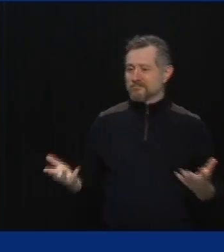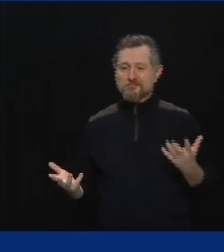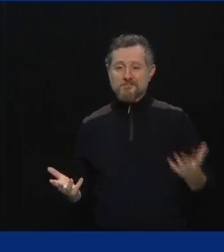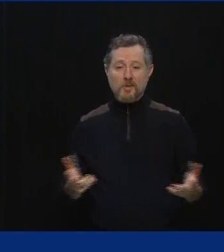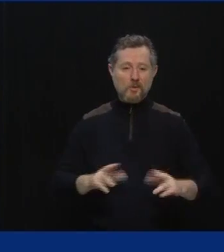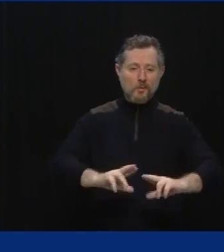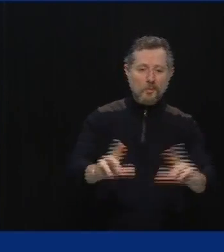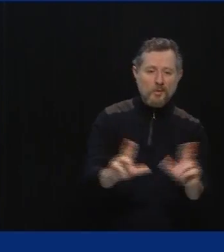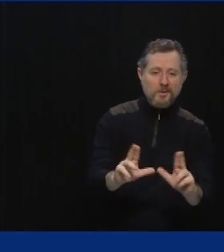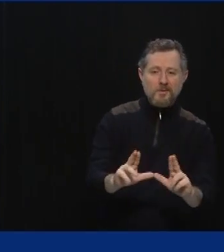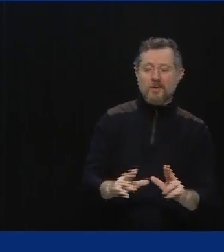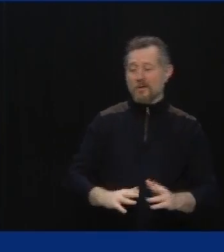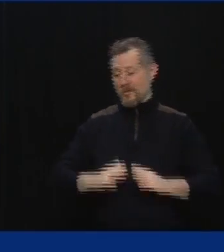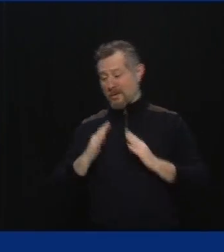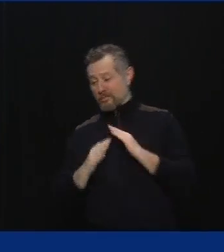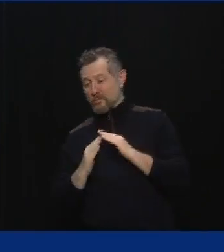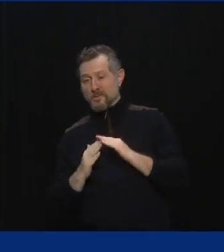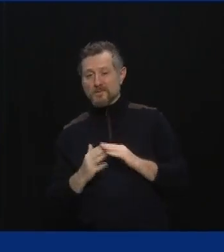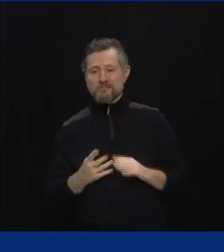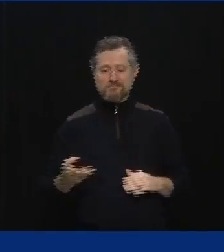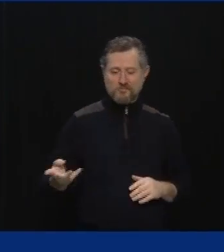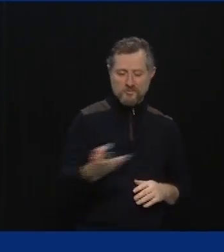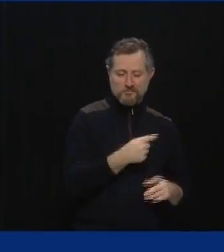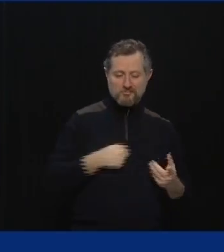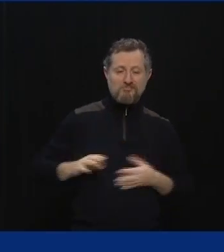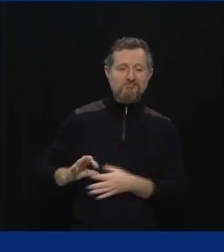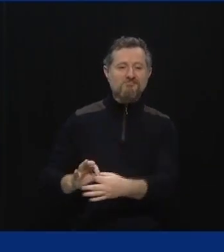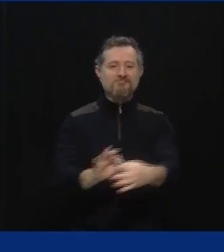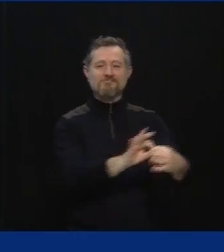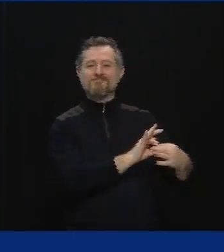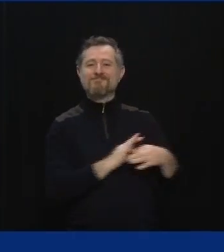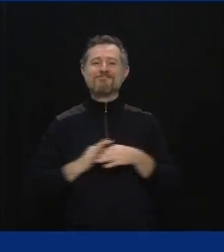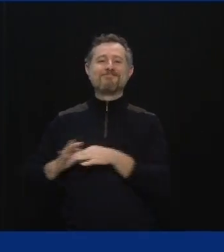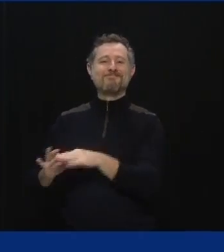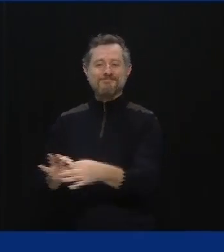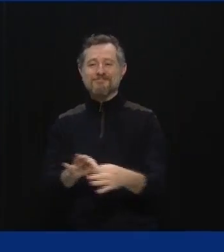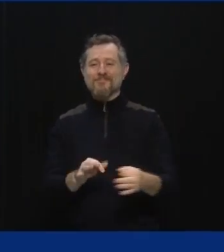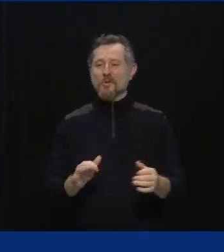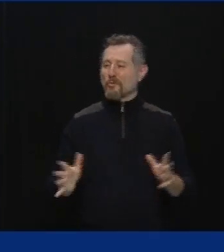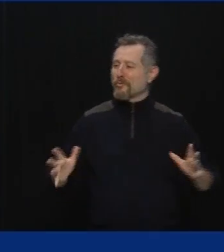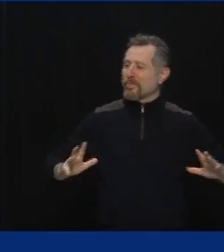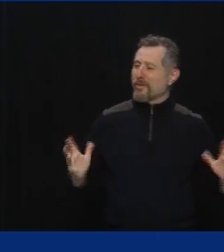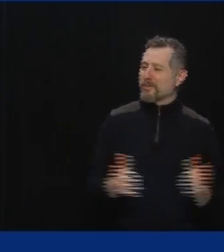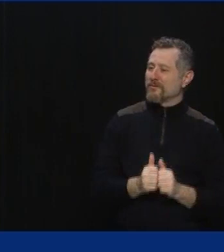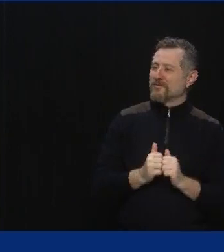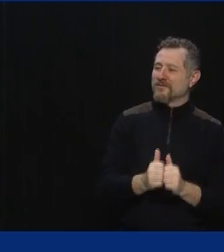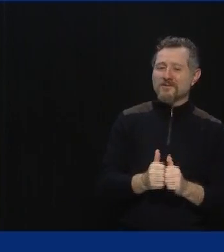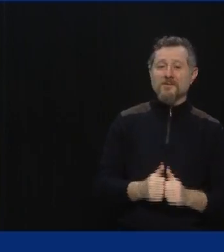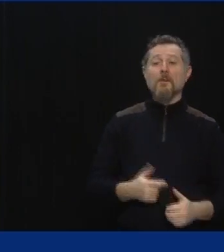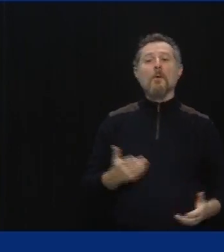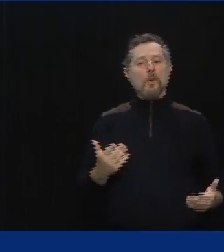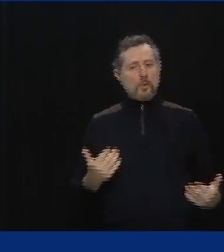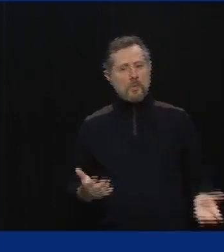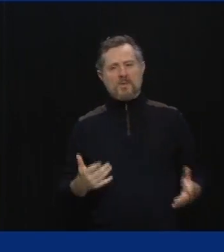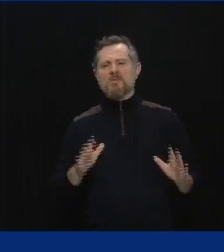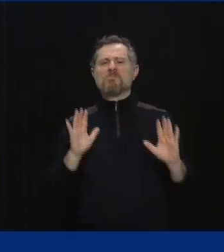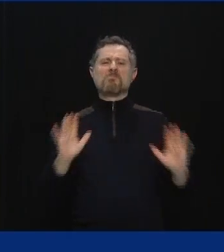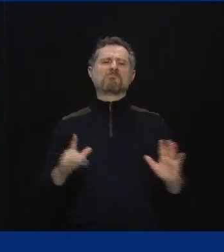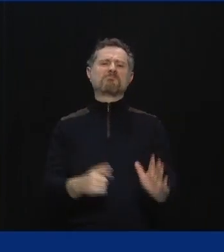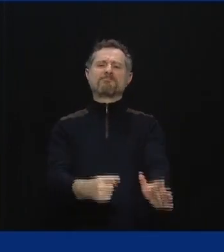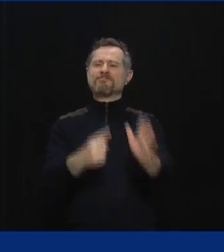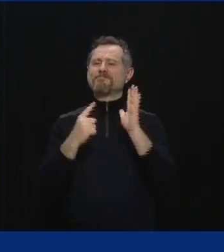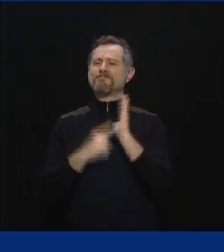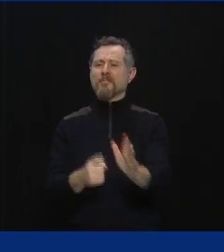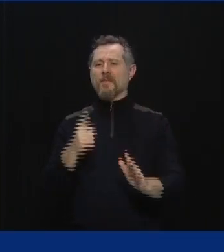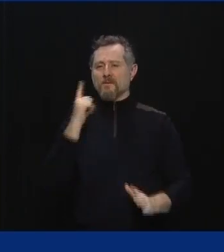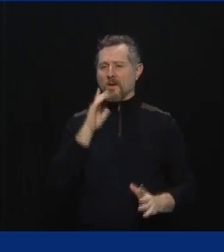have community, when you put all of this into a pot, how this stew is made. This is an example for